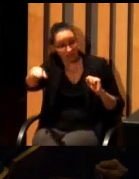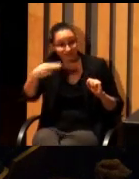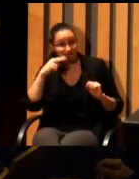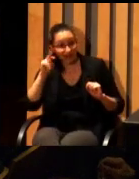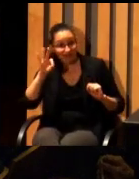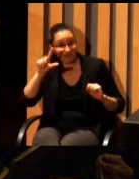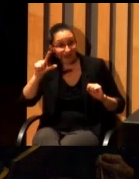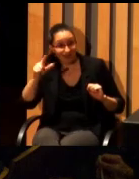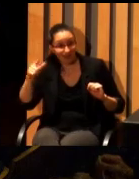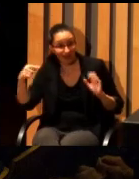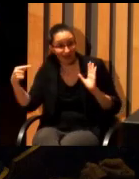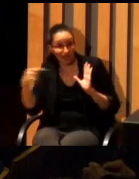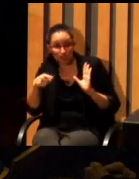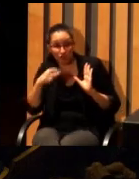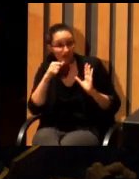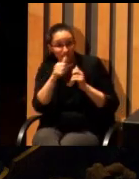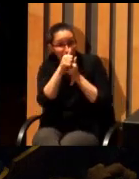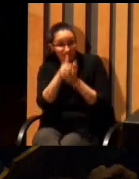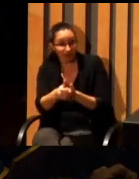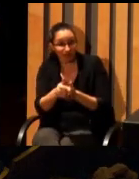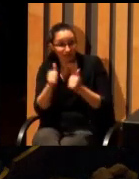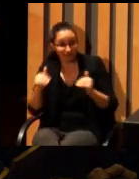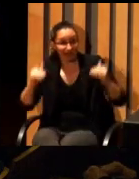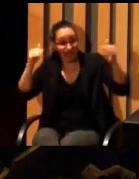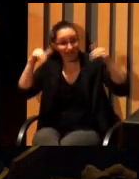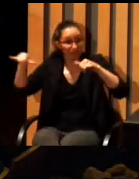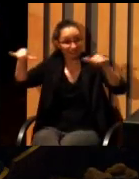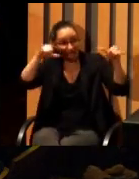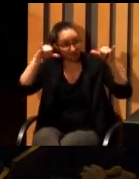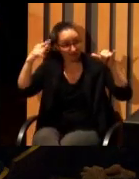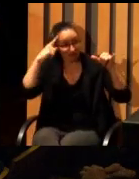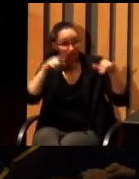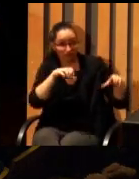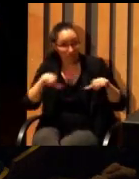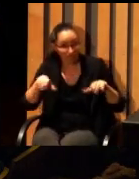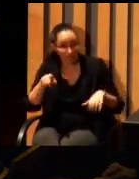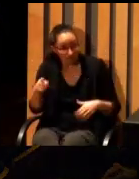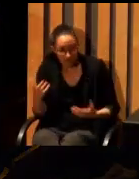attention to the fact that they're not holding themselves to a higher standard of conduct?